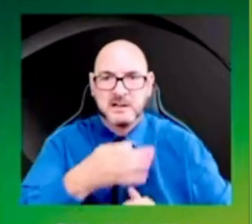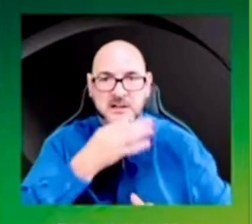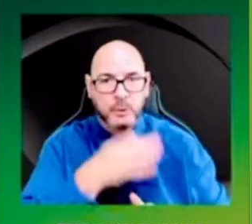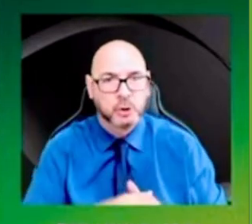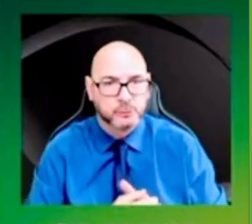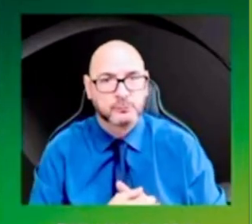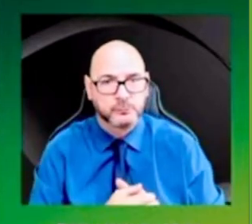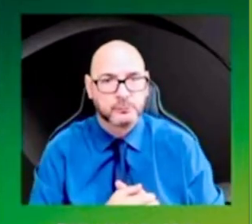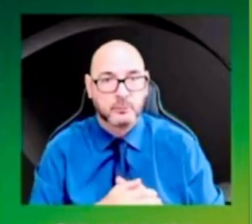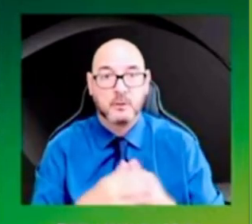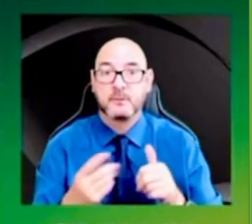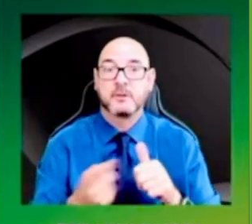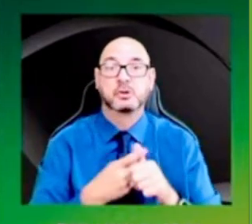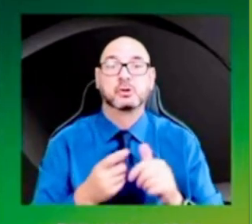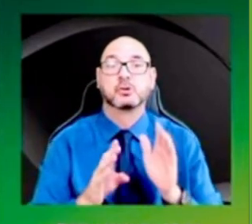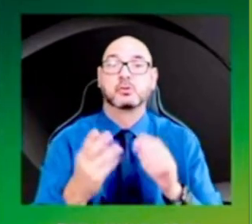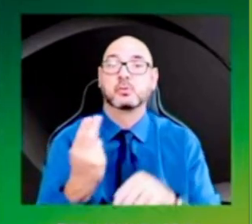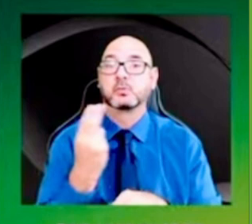apps.